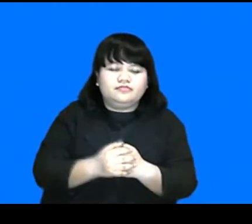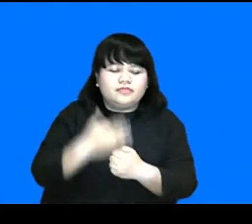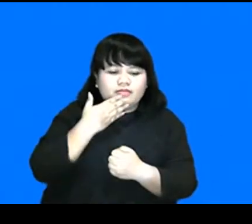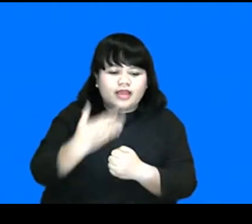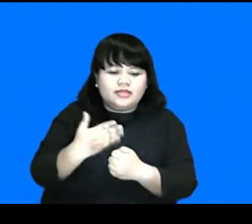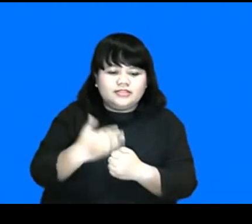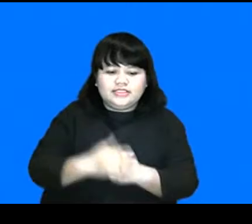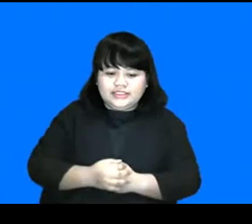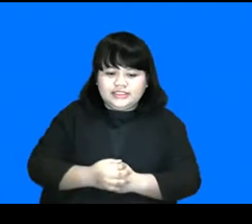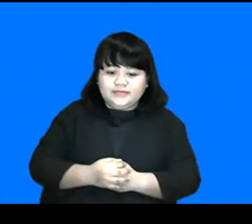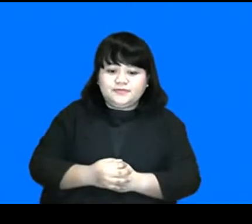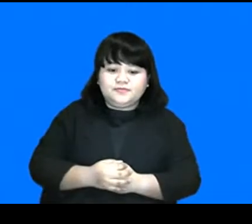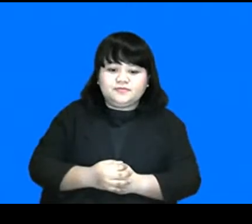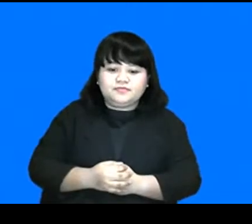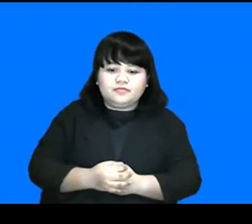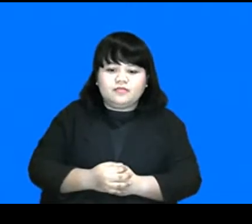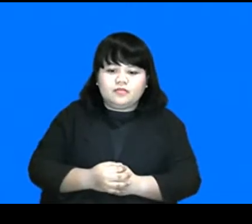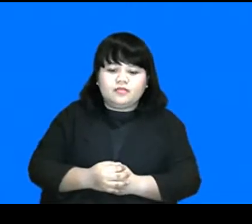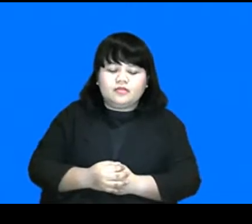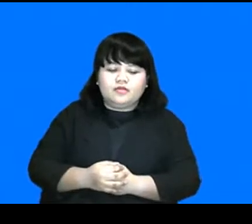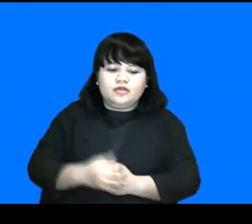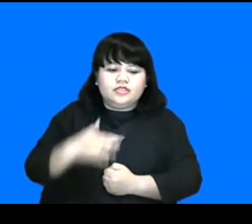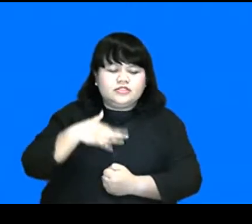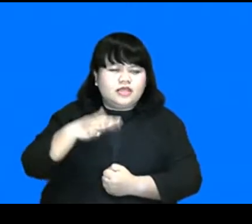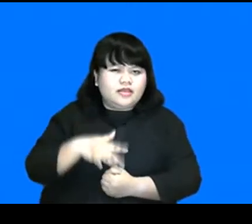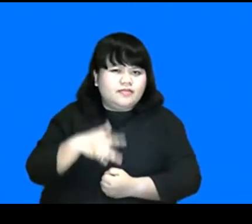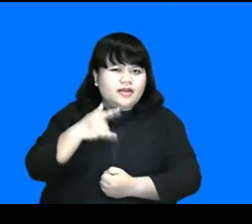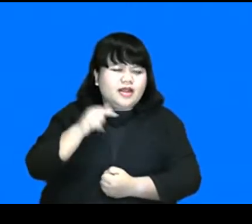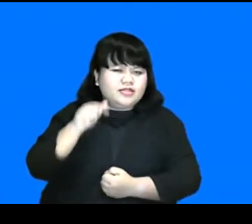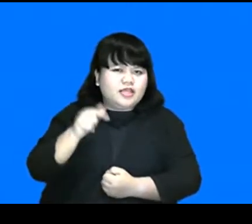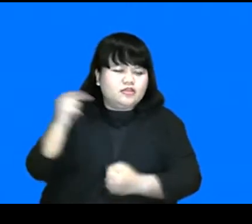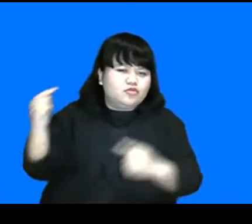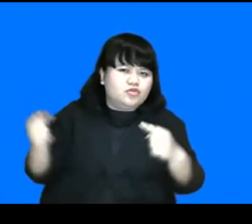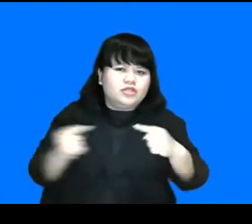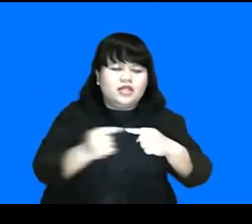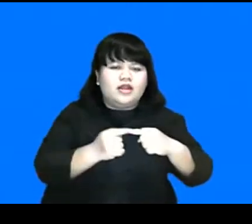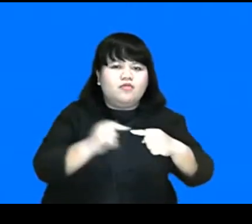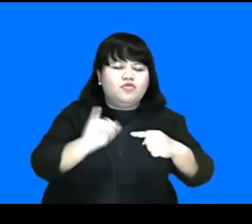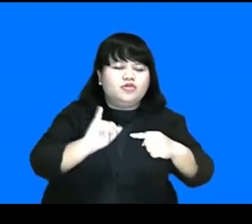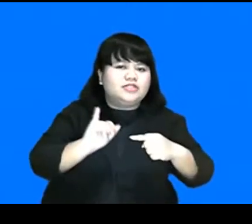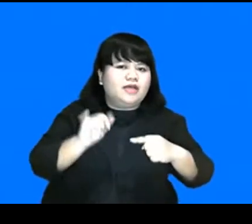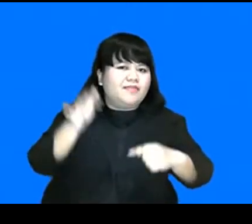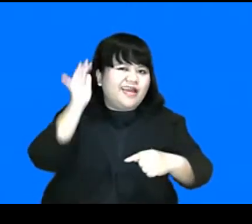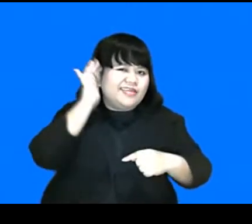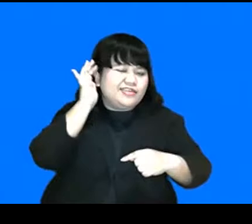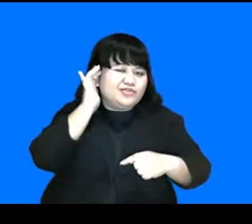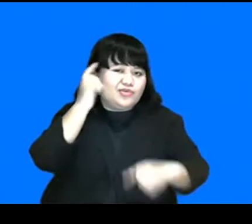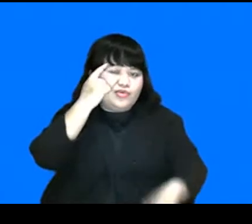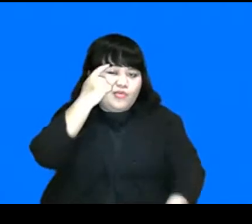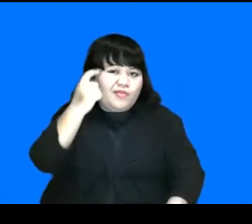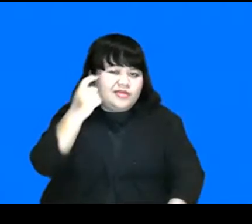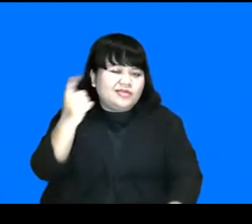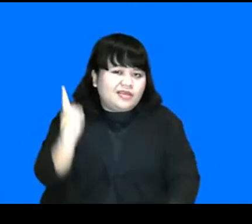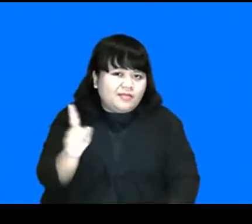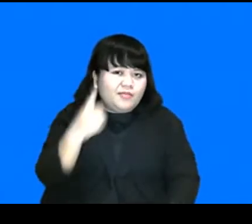think it's linked to the issues of the trust in the government in the administration.